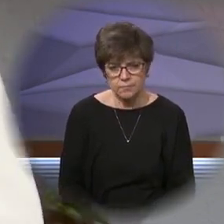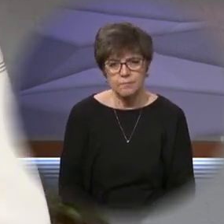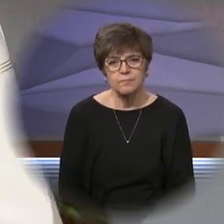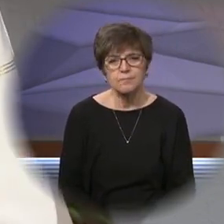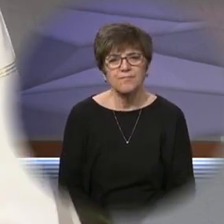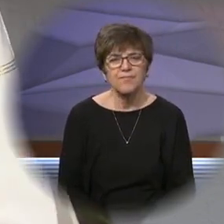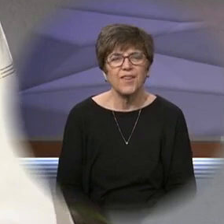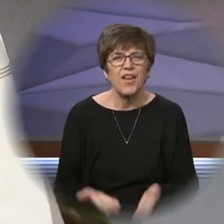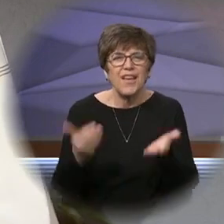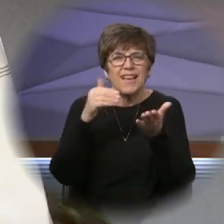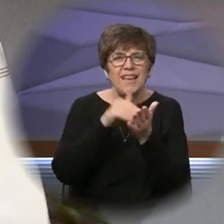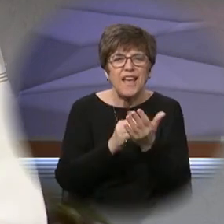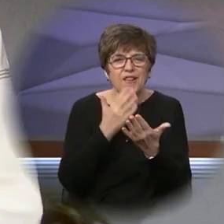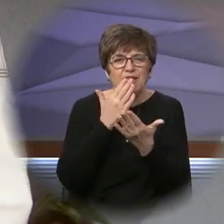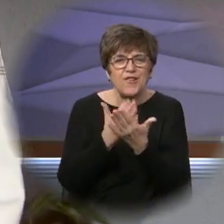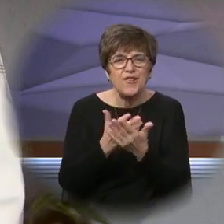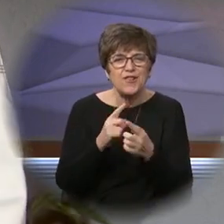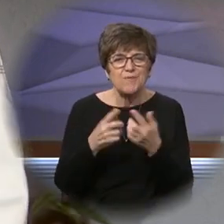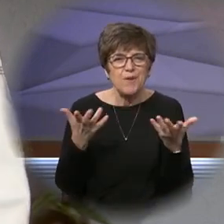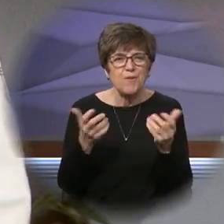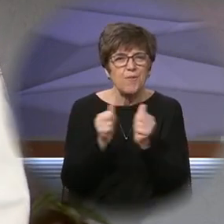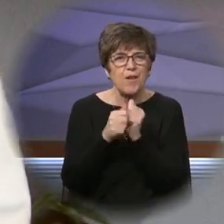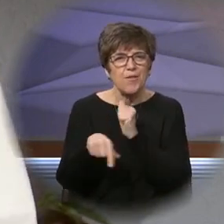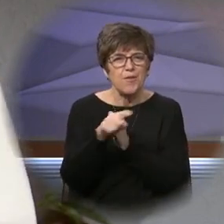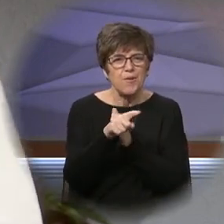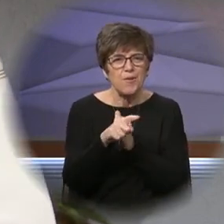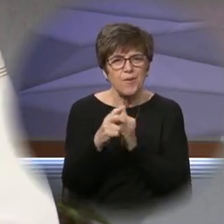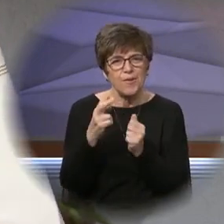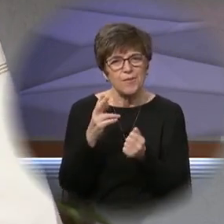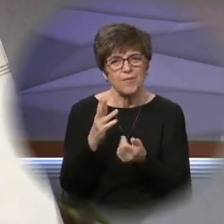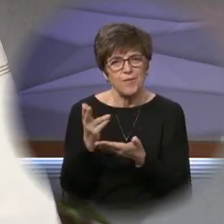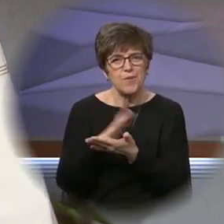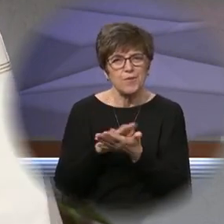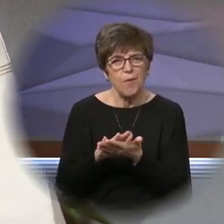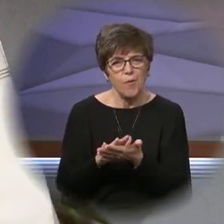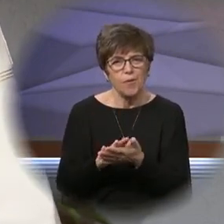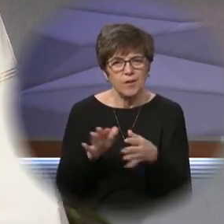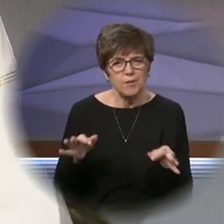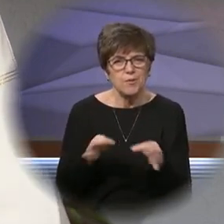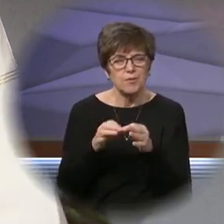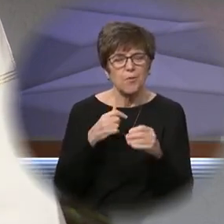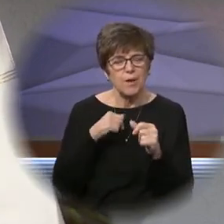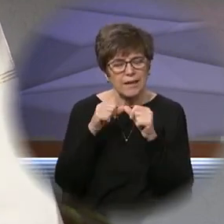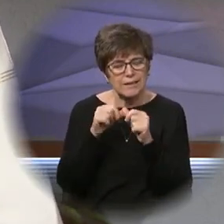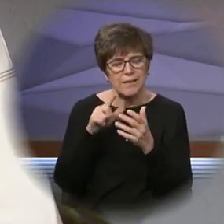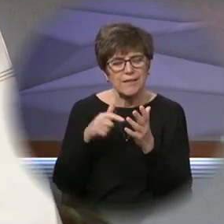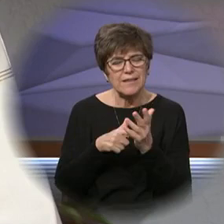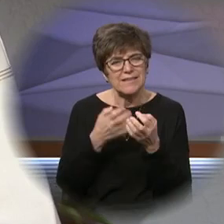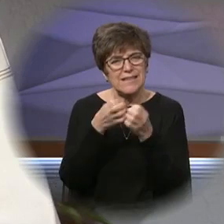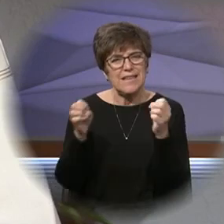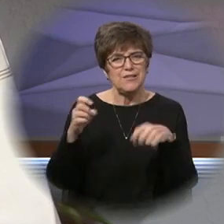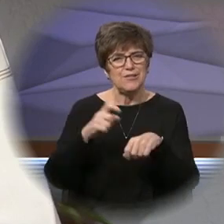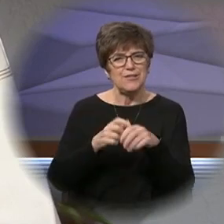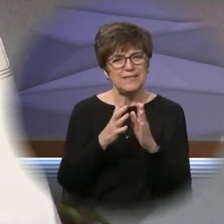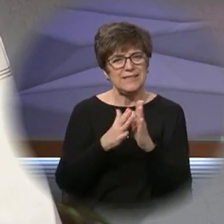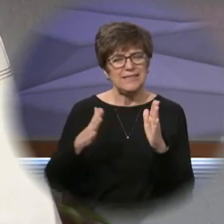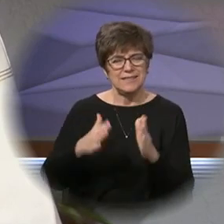So good again to celebrate this Holy Eucharist as we continue in this wonderful Easter